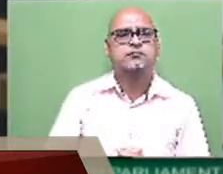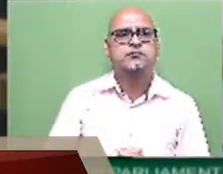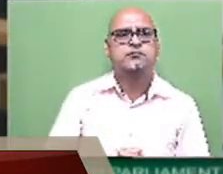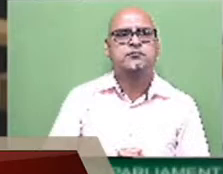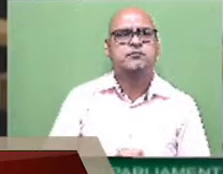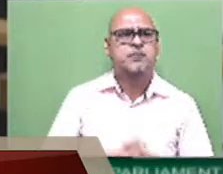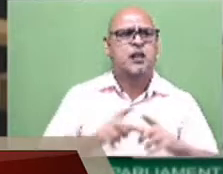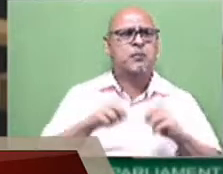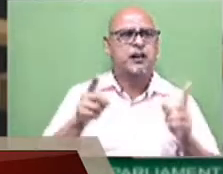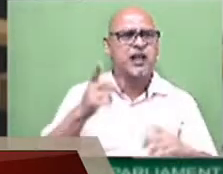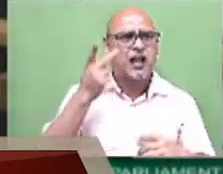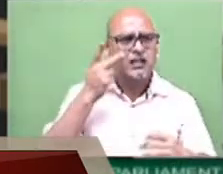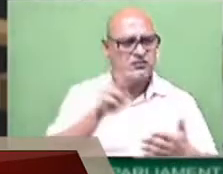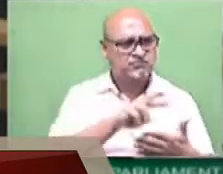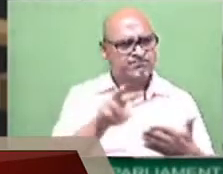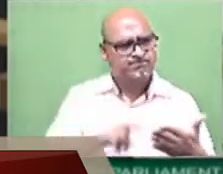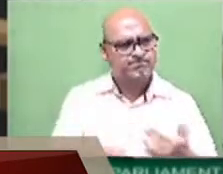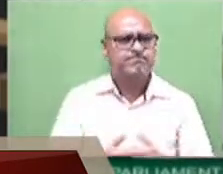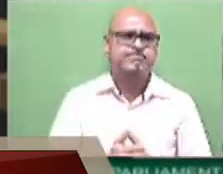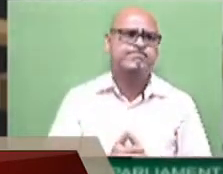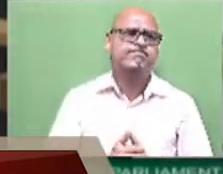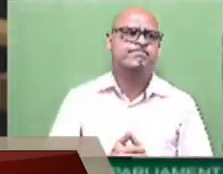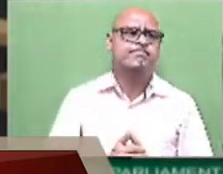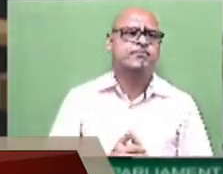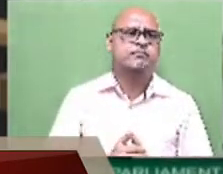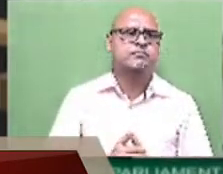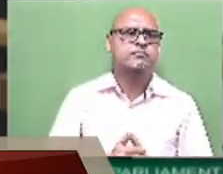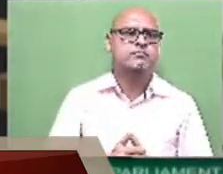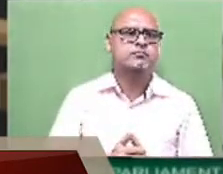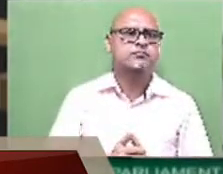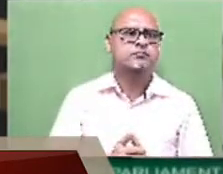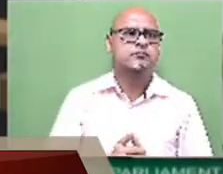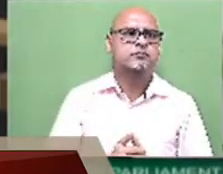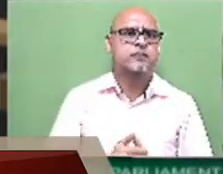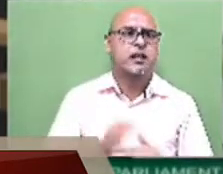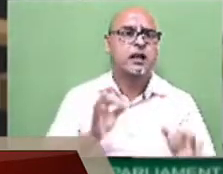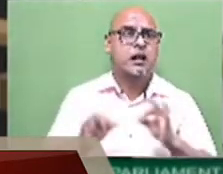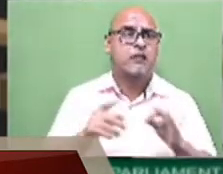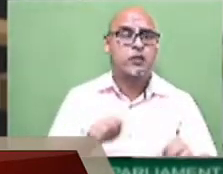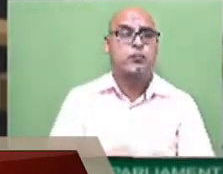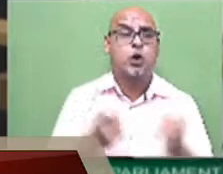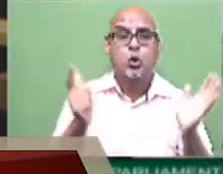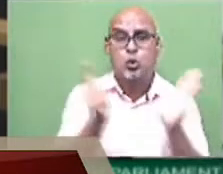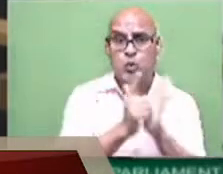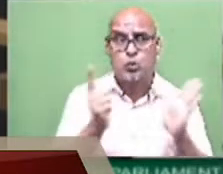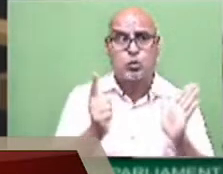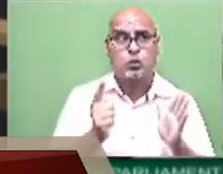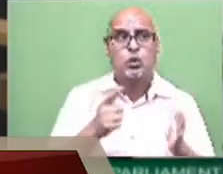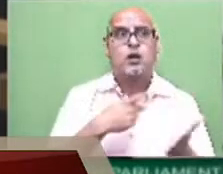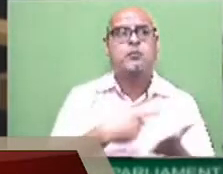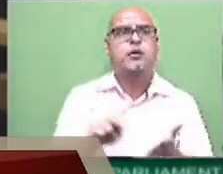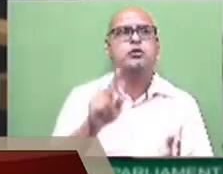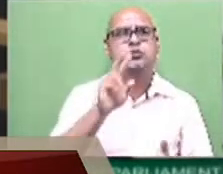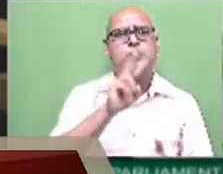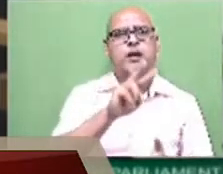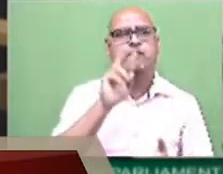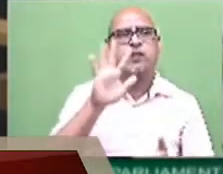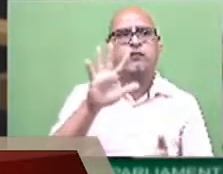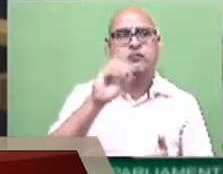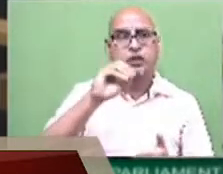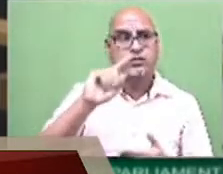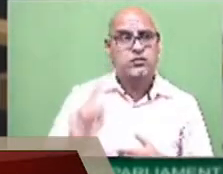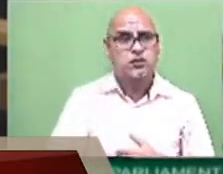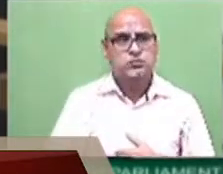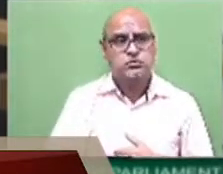$250,000. So is it that some offenses in the regulations will be under the fixed penalty notice, where